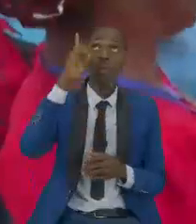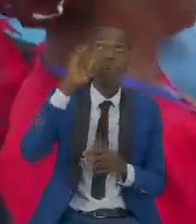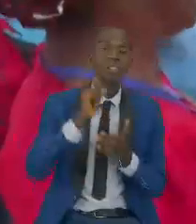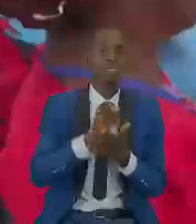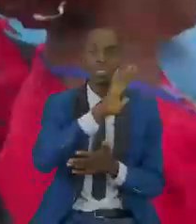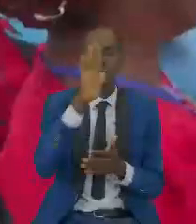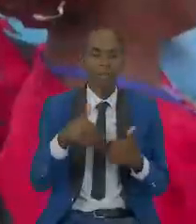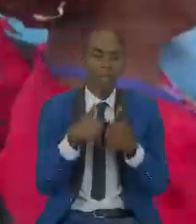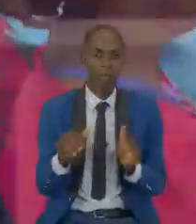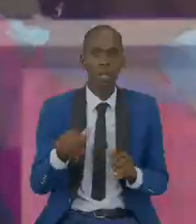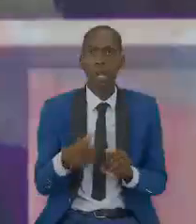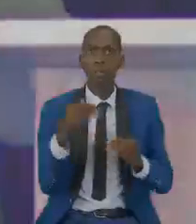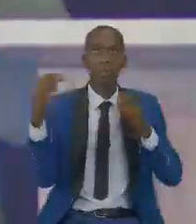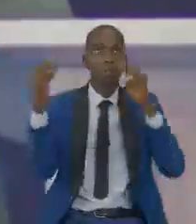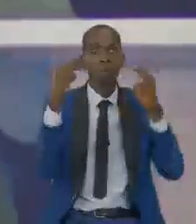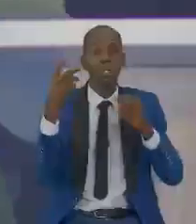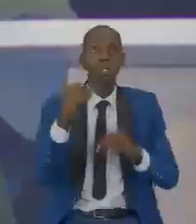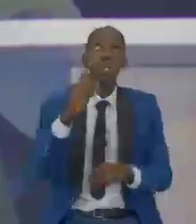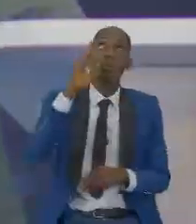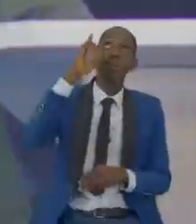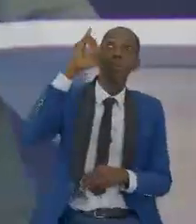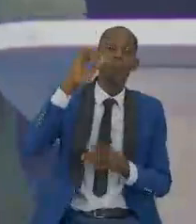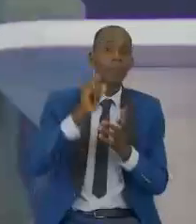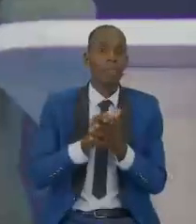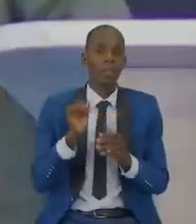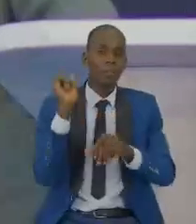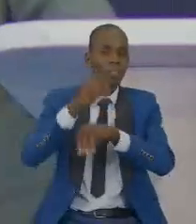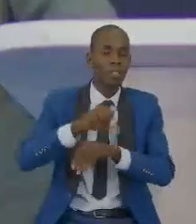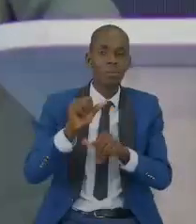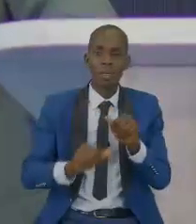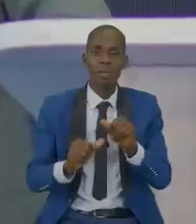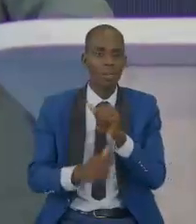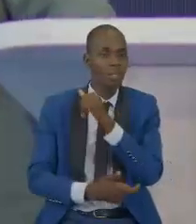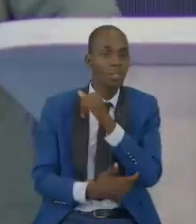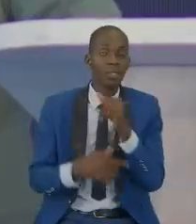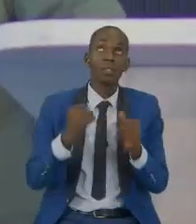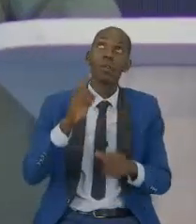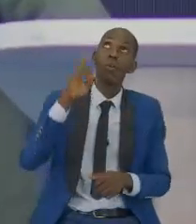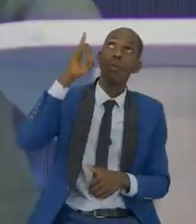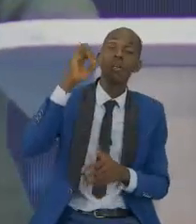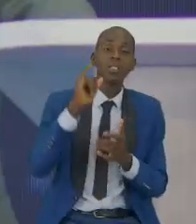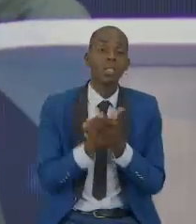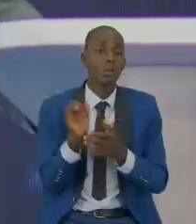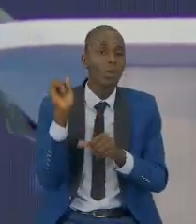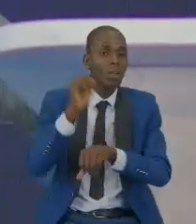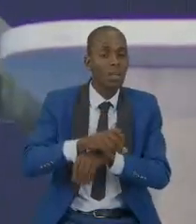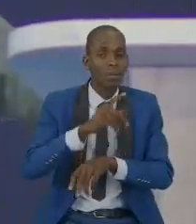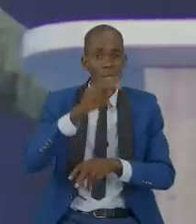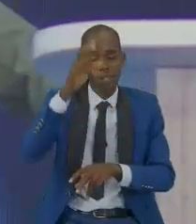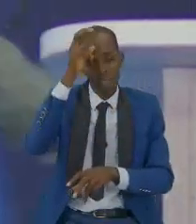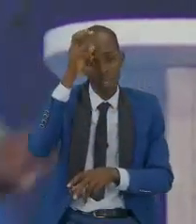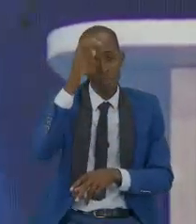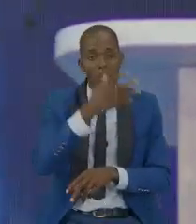any battle, the one that overcame every temptation, the one that overcame the devil,